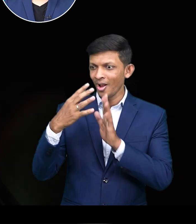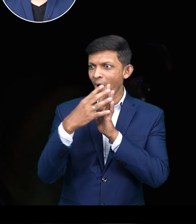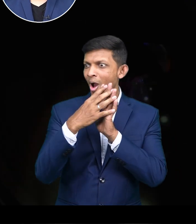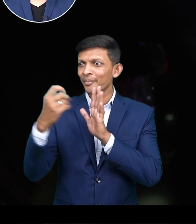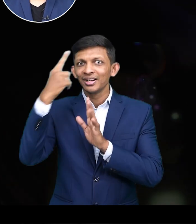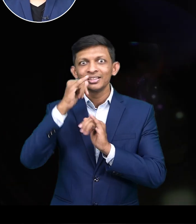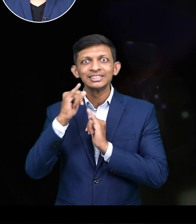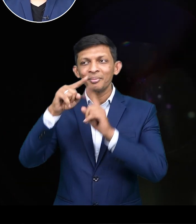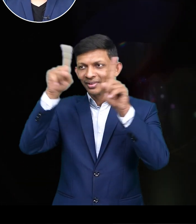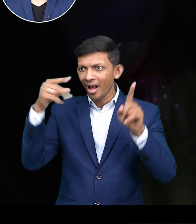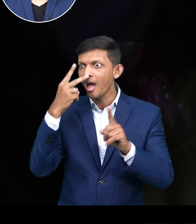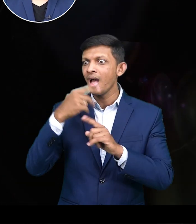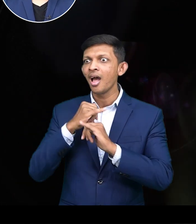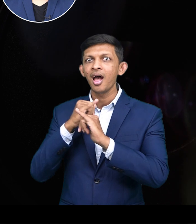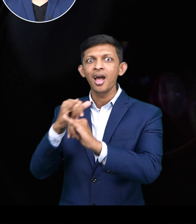inverted,